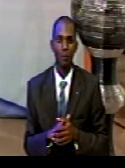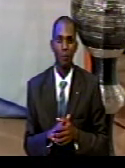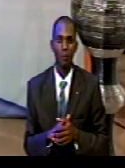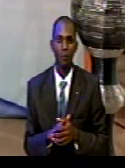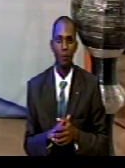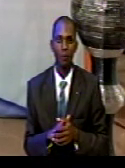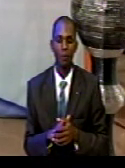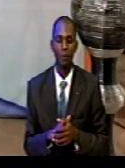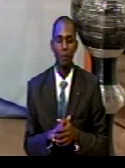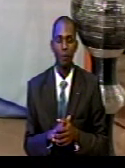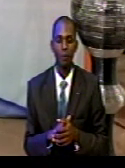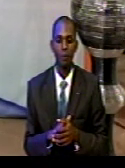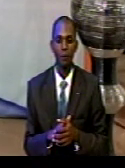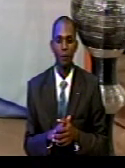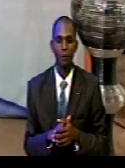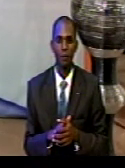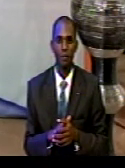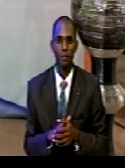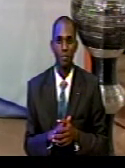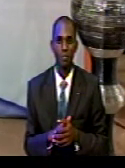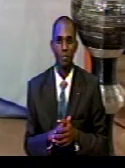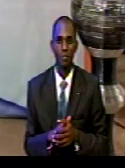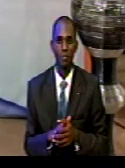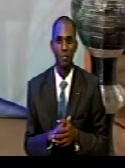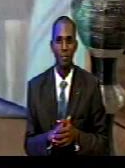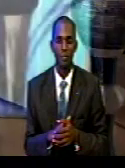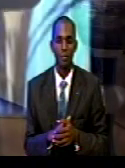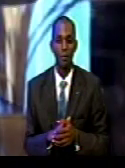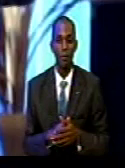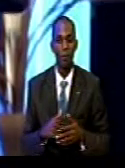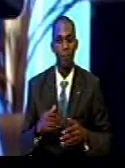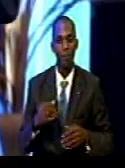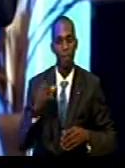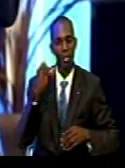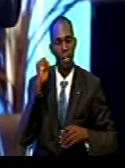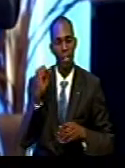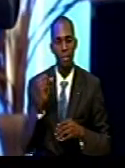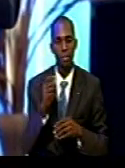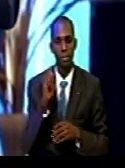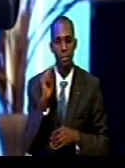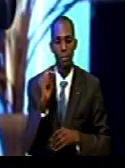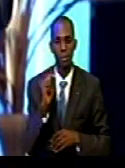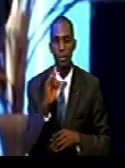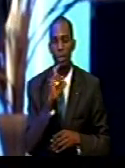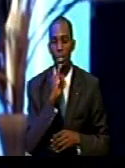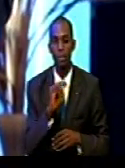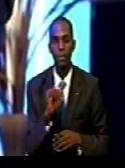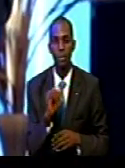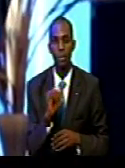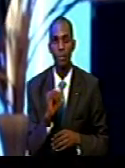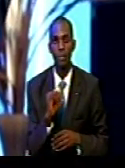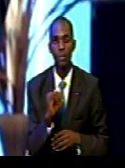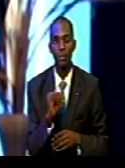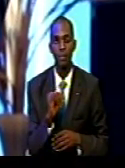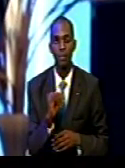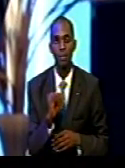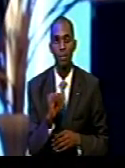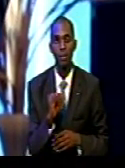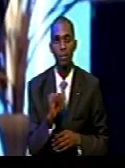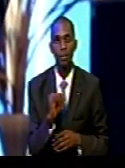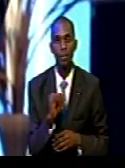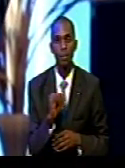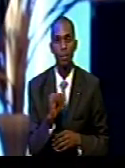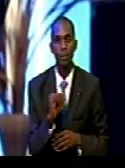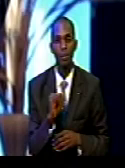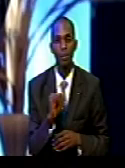Brother, my name is Odema Sebastian. I'm from Nike region. My testimony